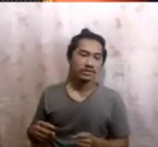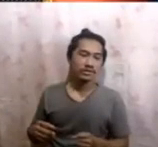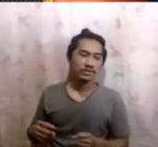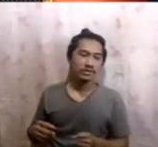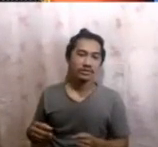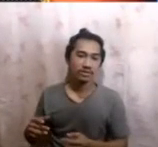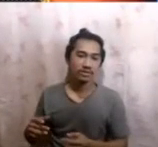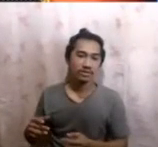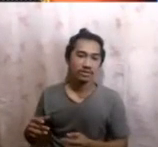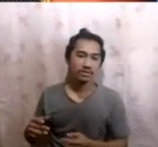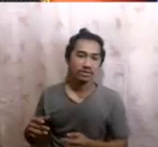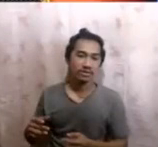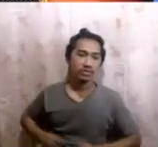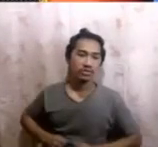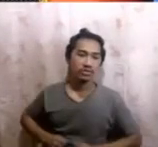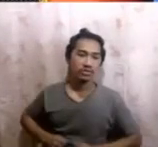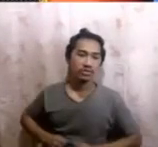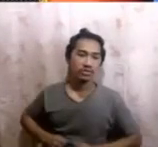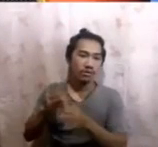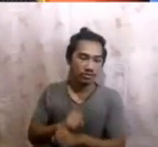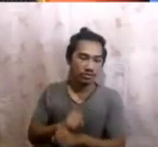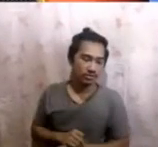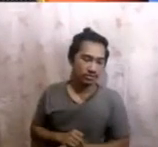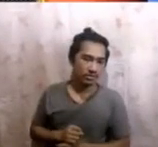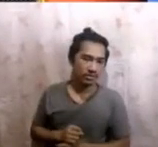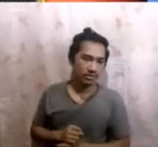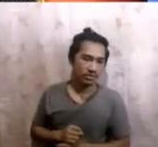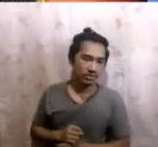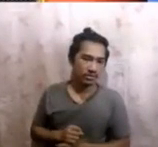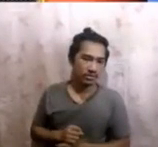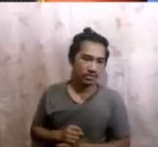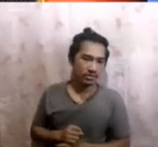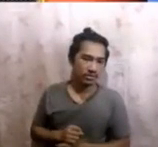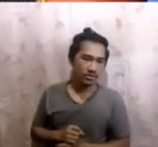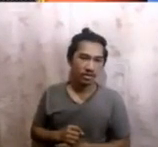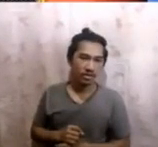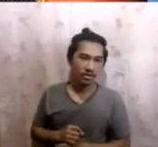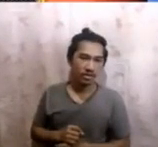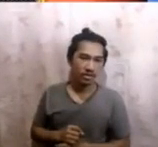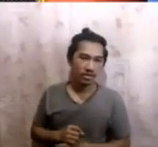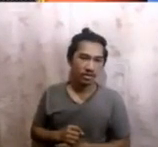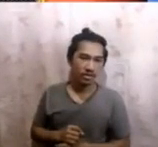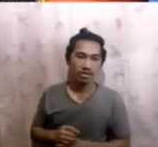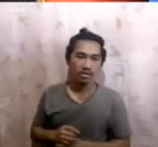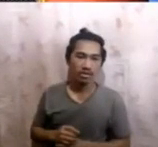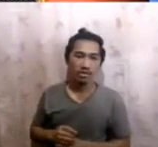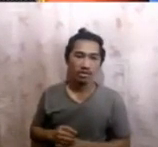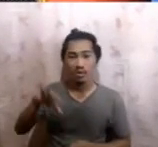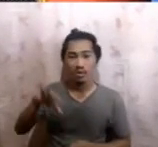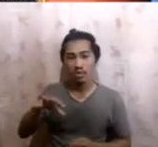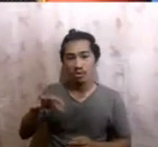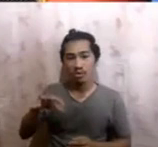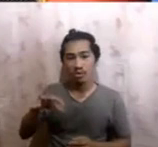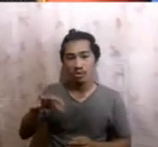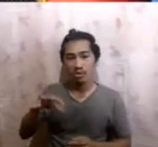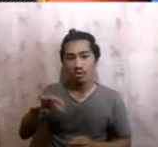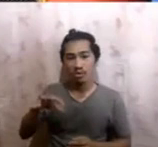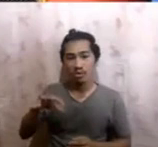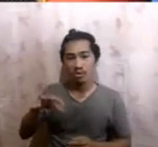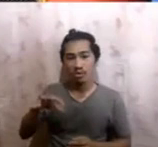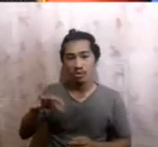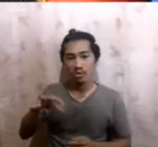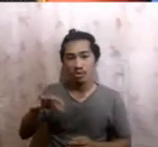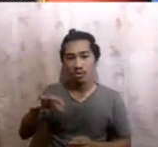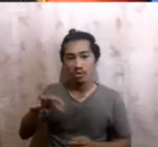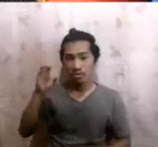the world's survival and affluence. So deciding a career, looking for a job,